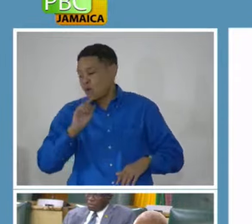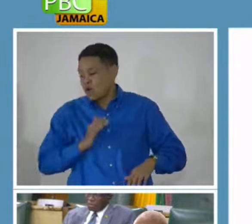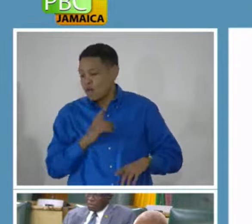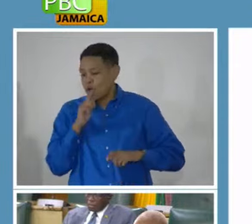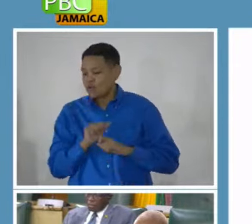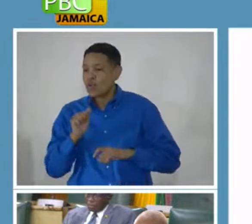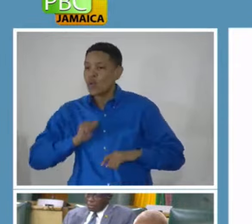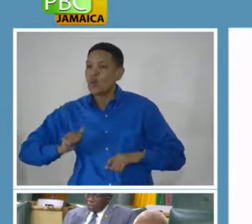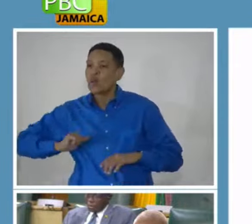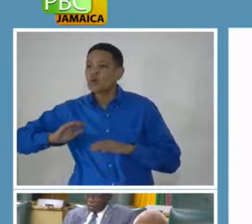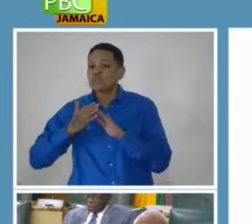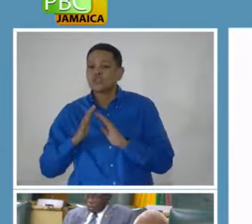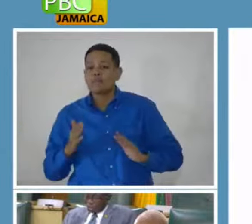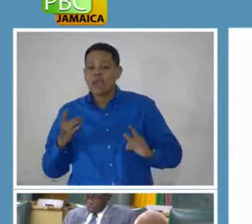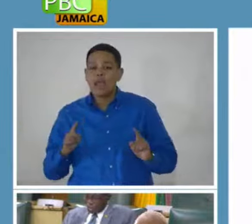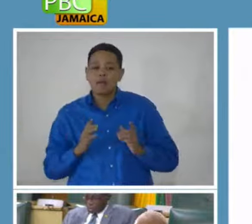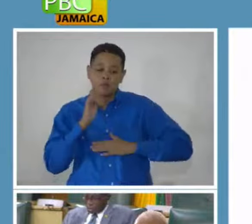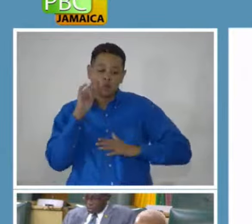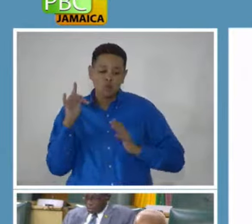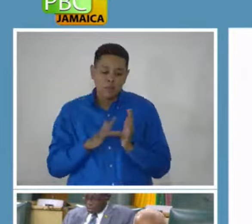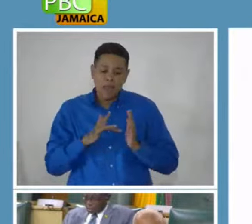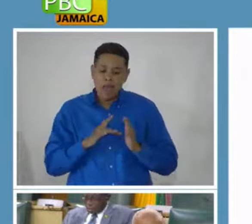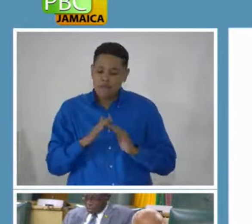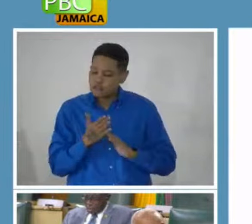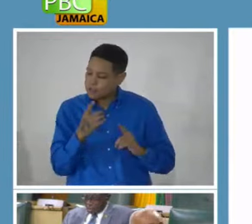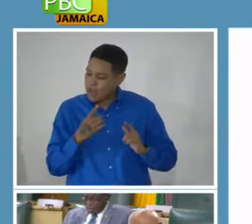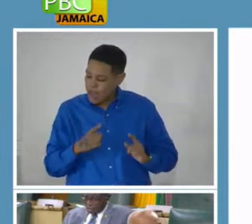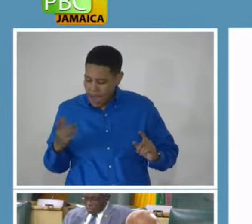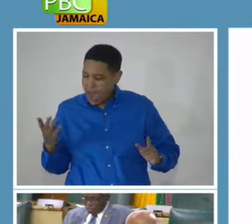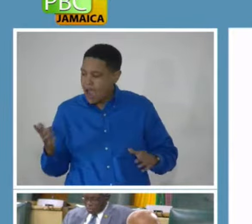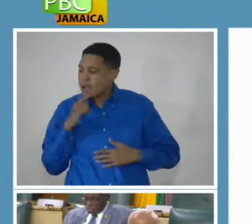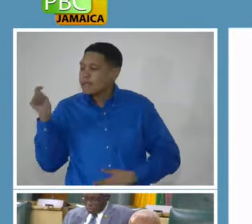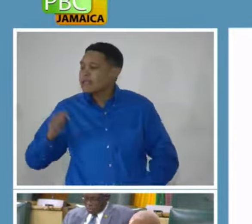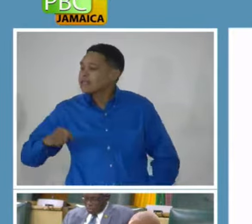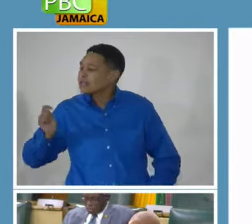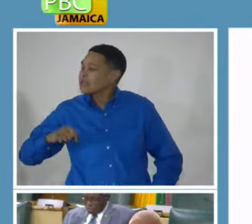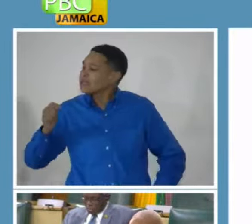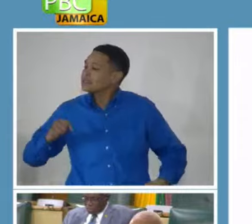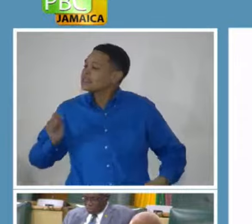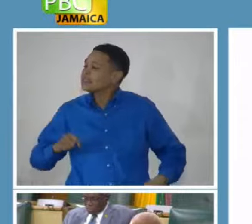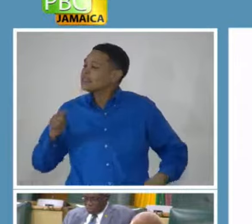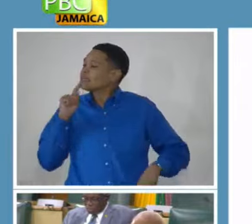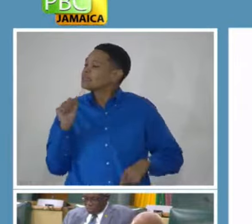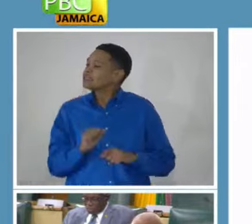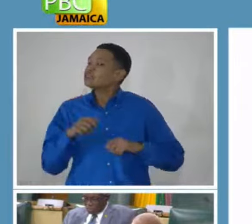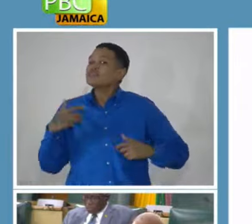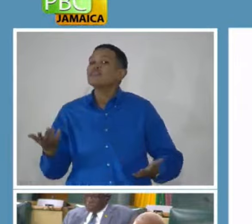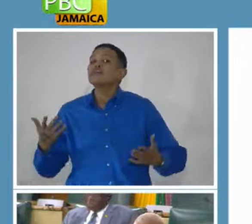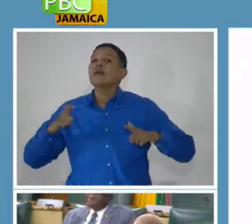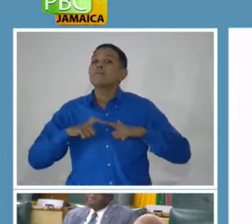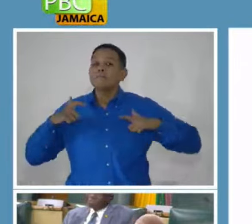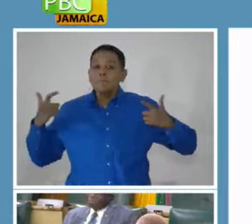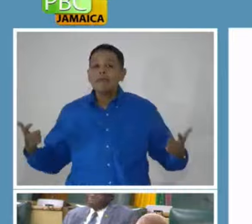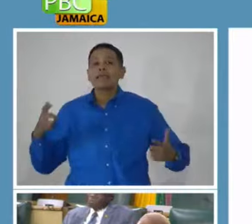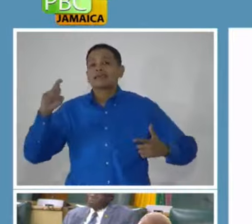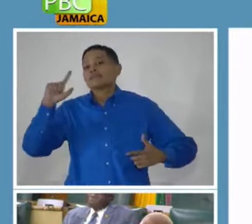very own Jamaicans through the Bank of Jamaica. This is a very big